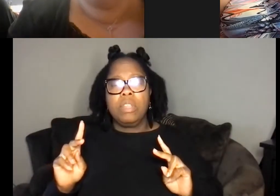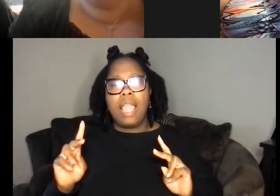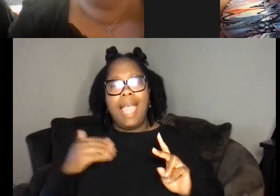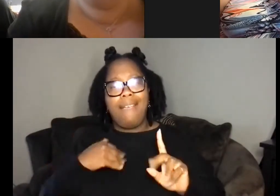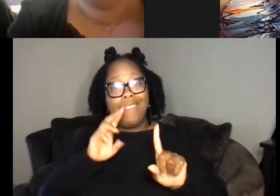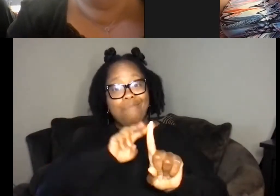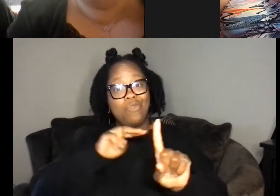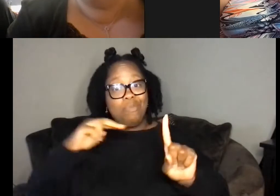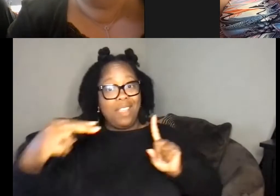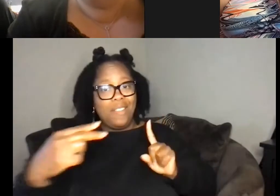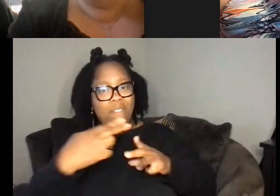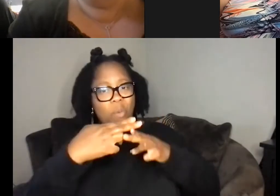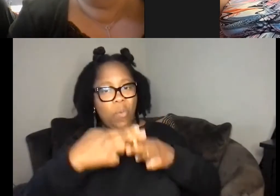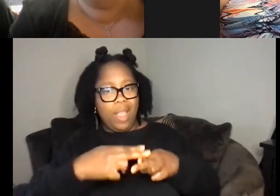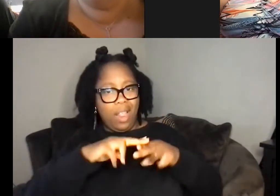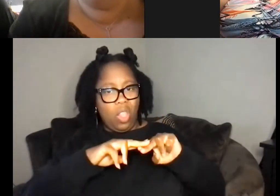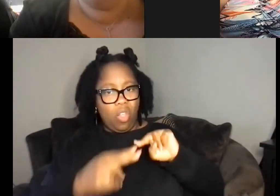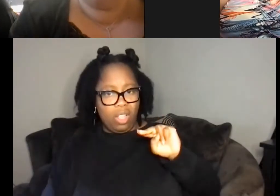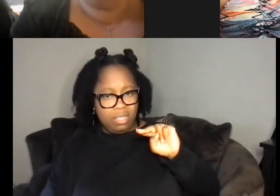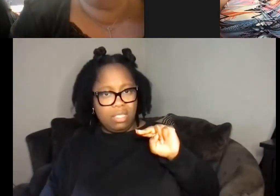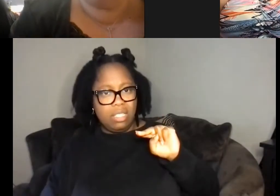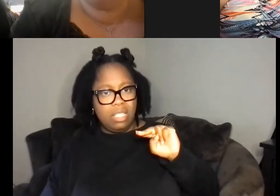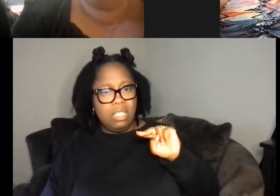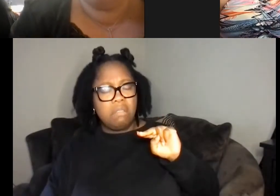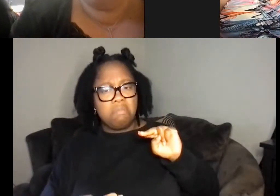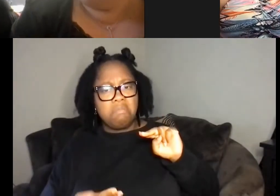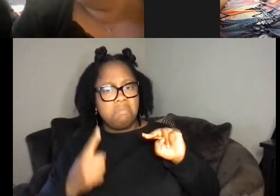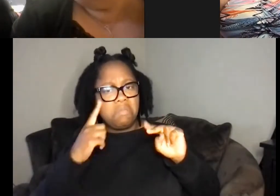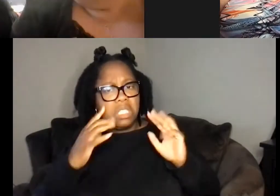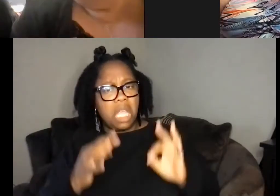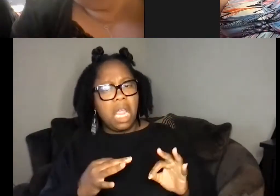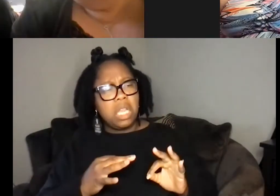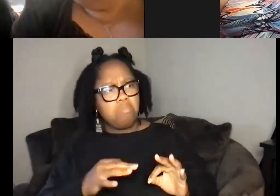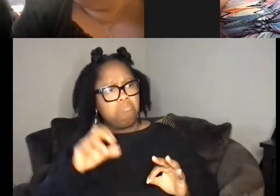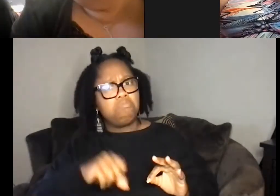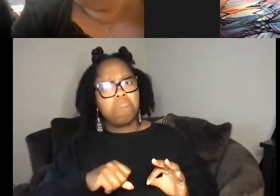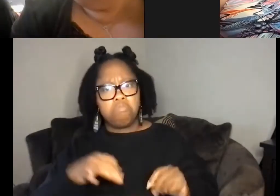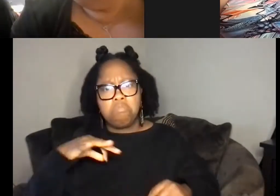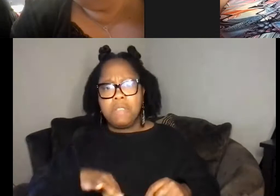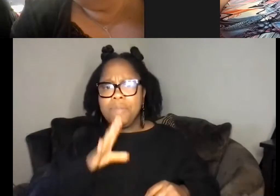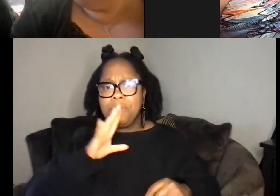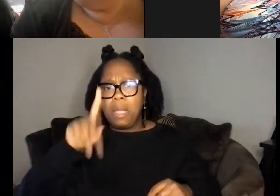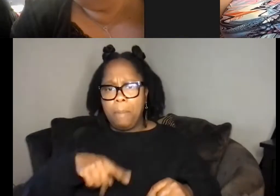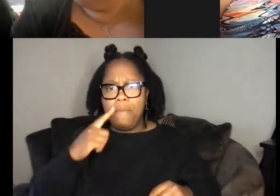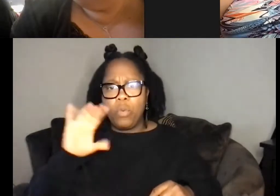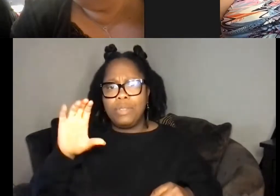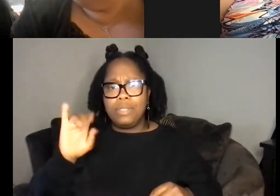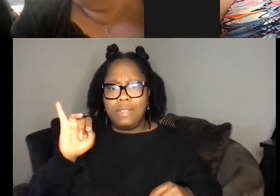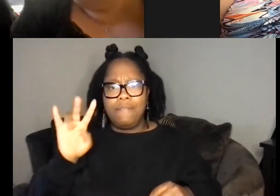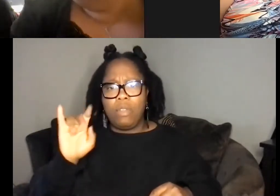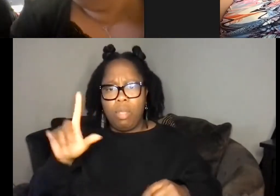perspective, who have decided it's advantageous to speak up in favor of civil rights, sort of